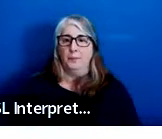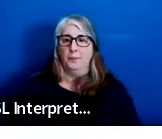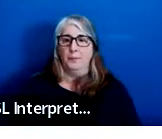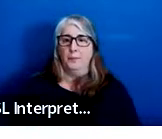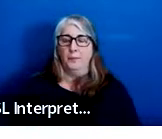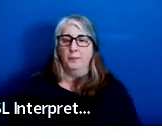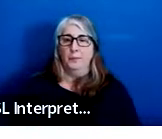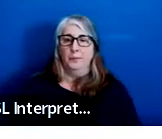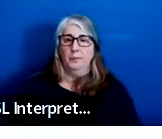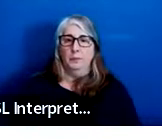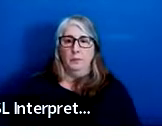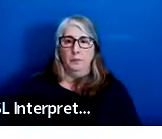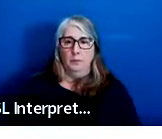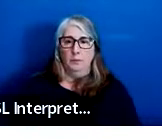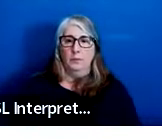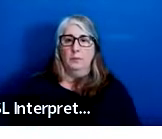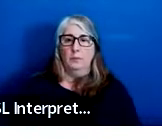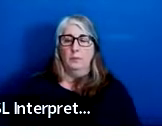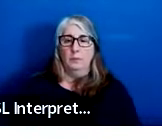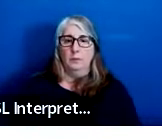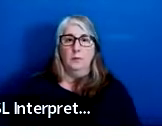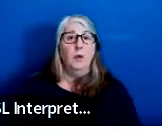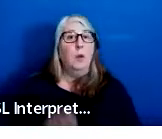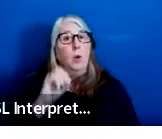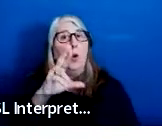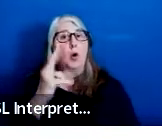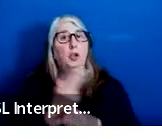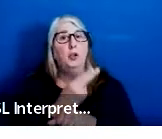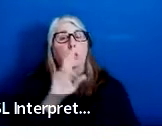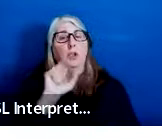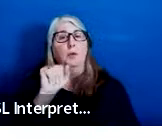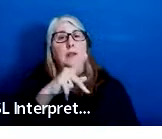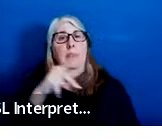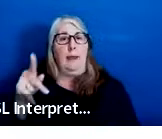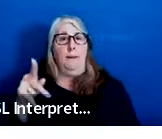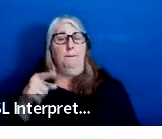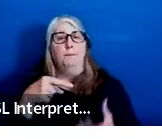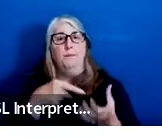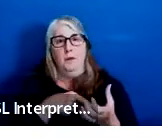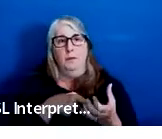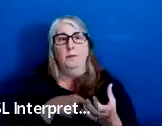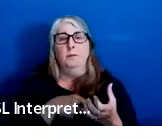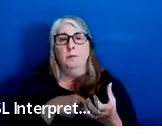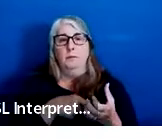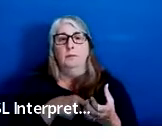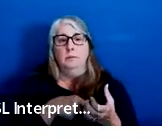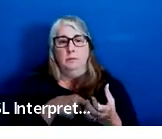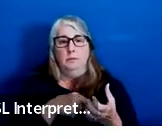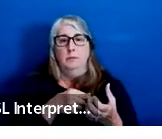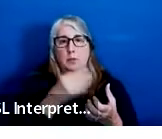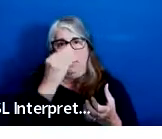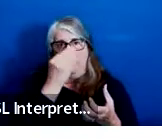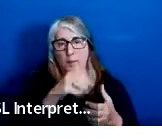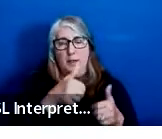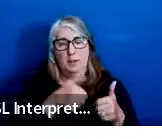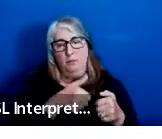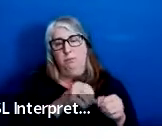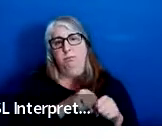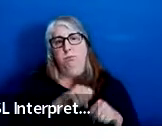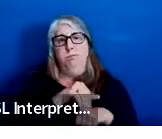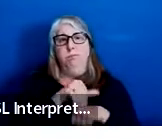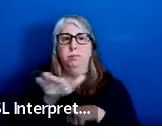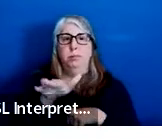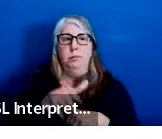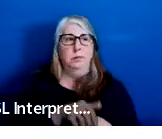also, or even better, the app, because you can upload a photo. I think you're saying the same thing as me. Exactly. Same thing I was